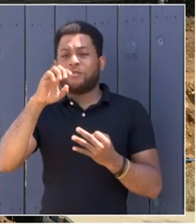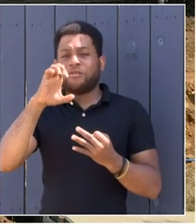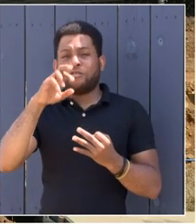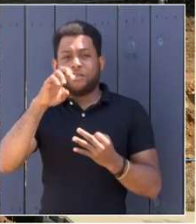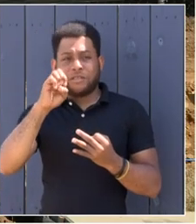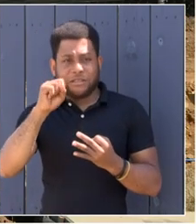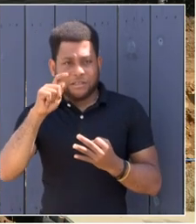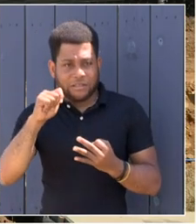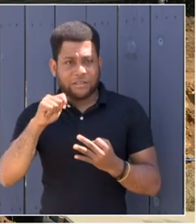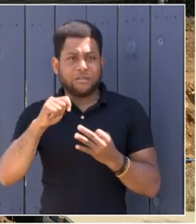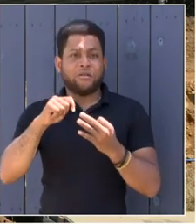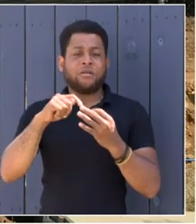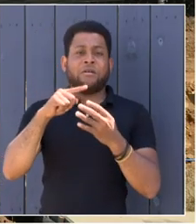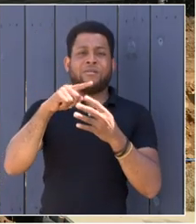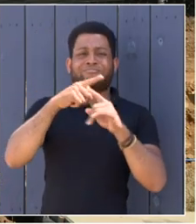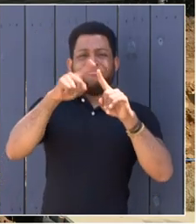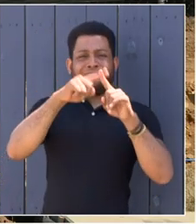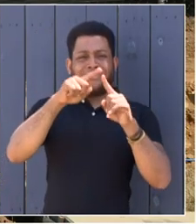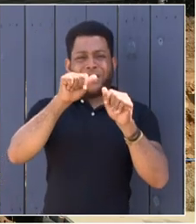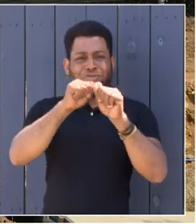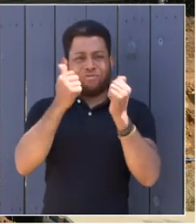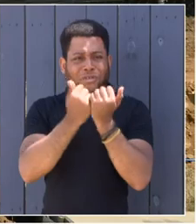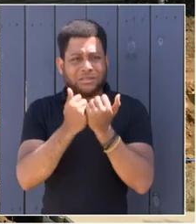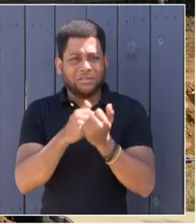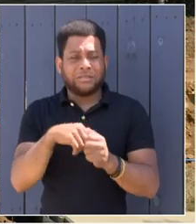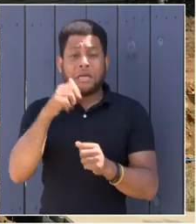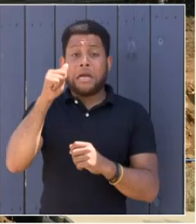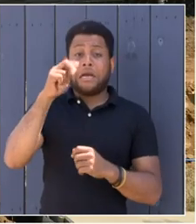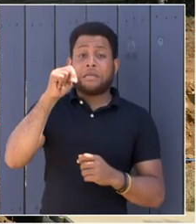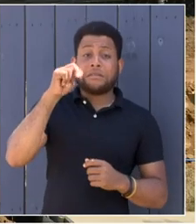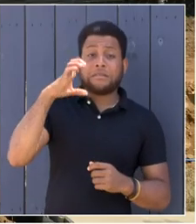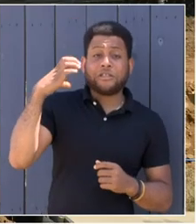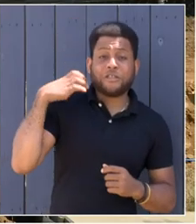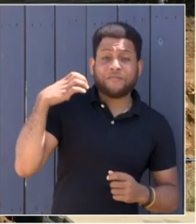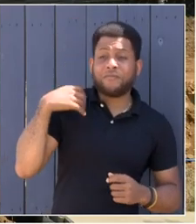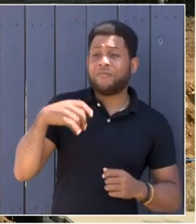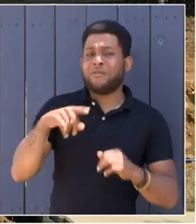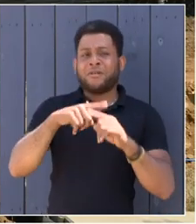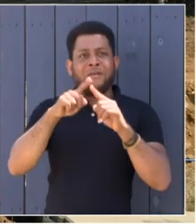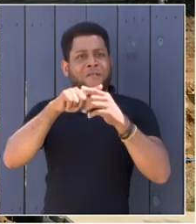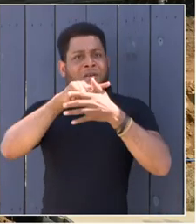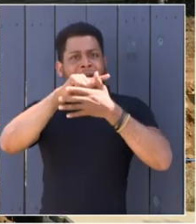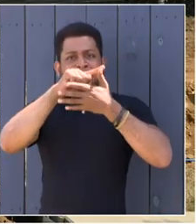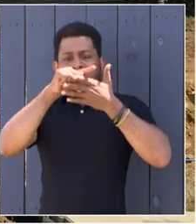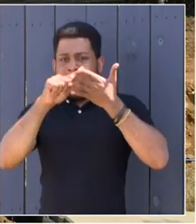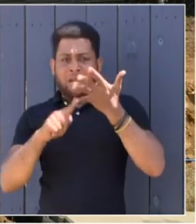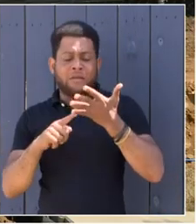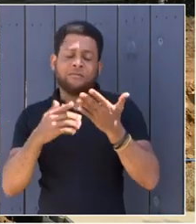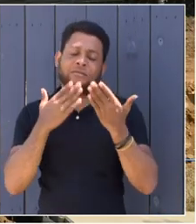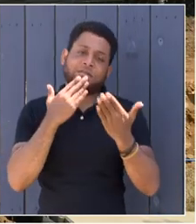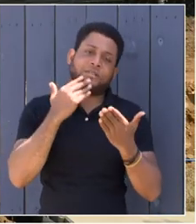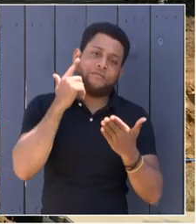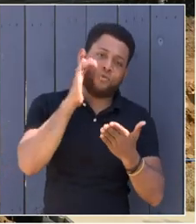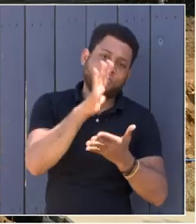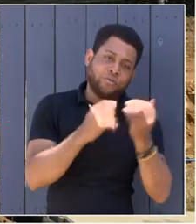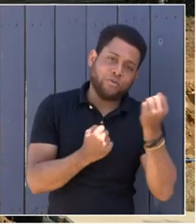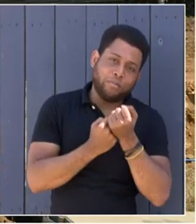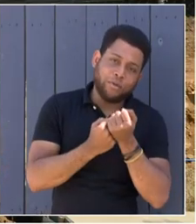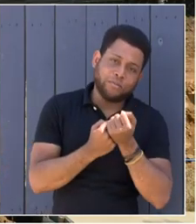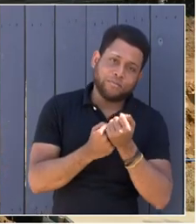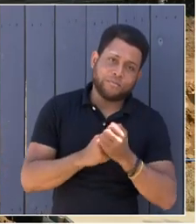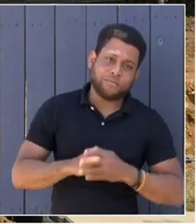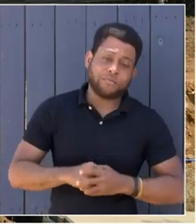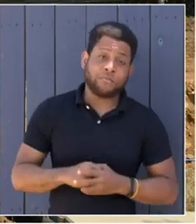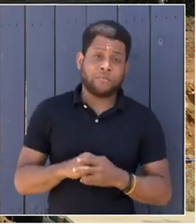Brown, and current ANC Chair Jamal Pearsall. Thank you all for your support. I'd also like to acknowledge and thank David Morris with their